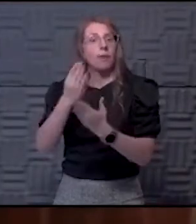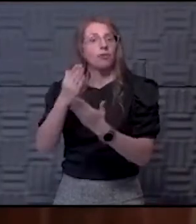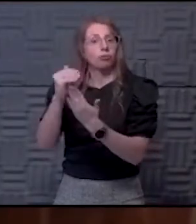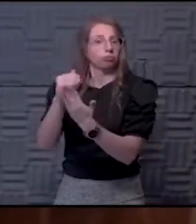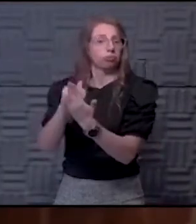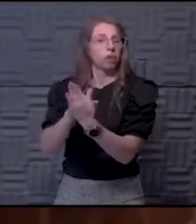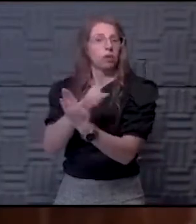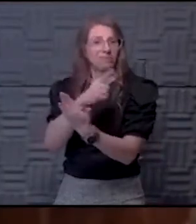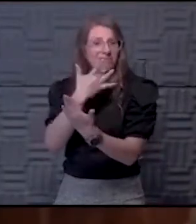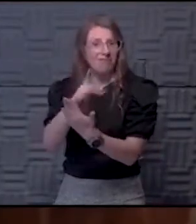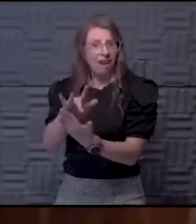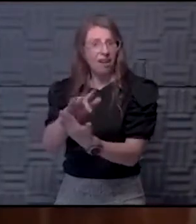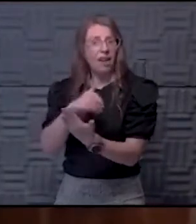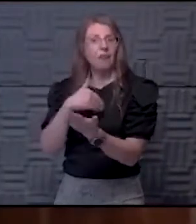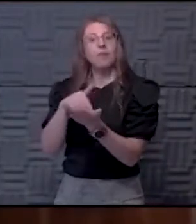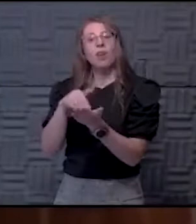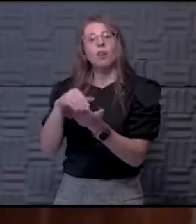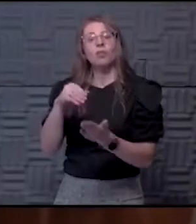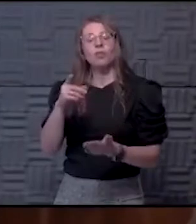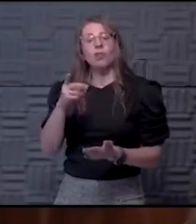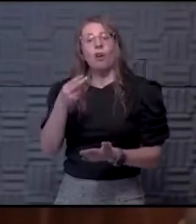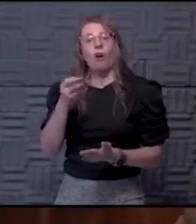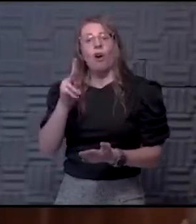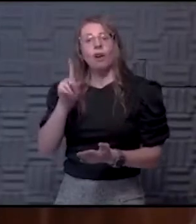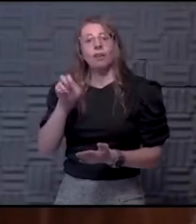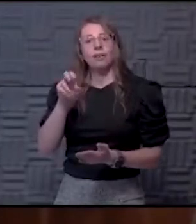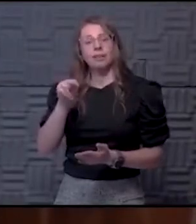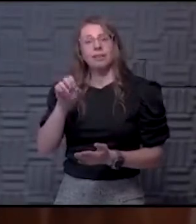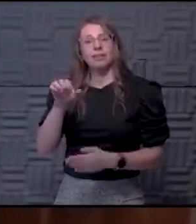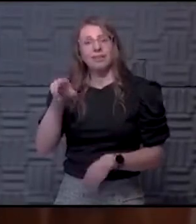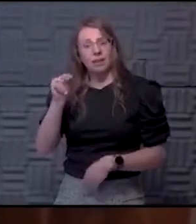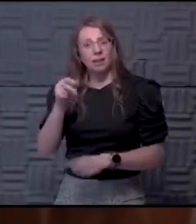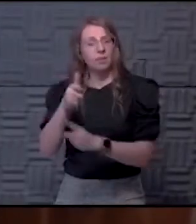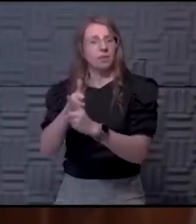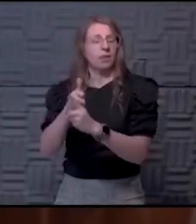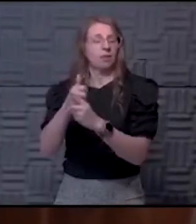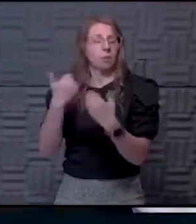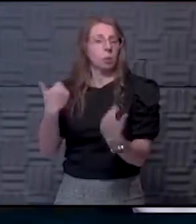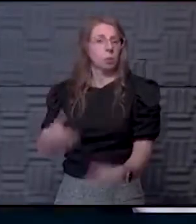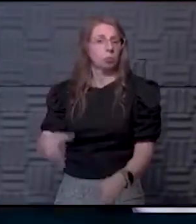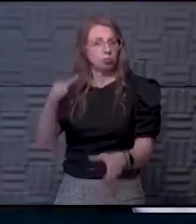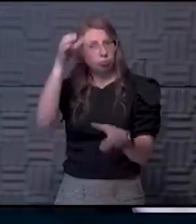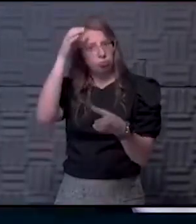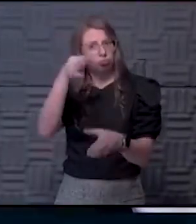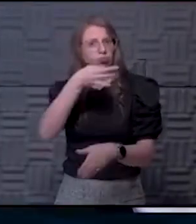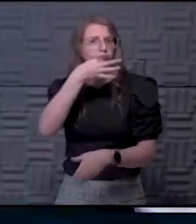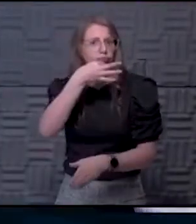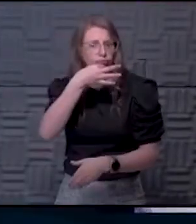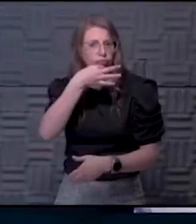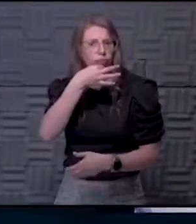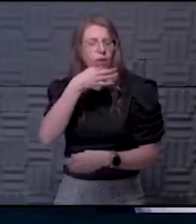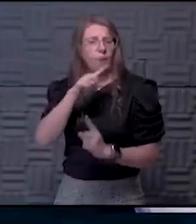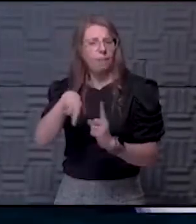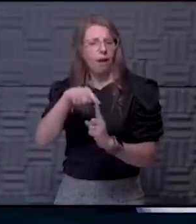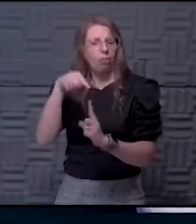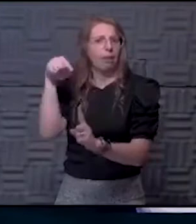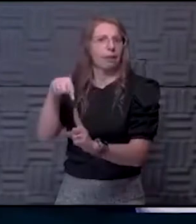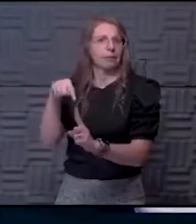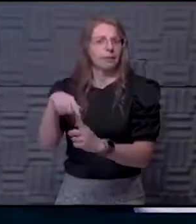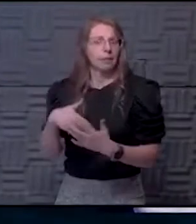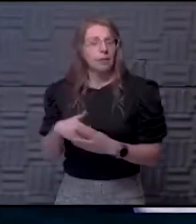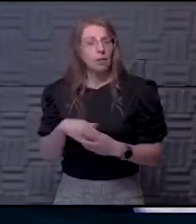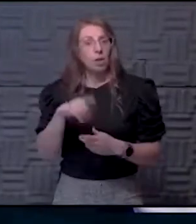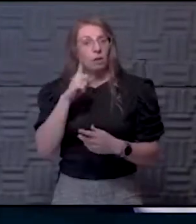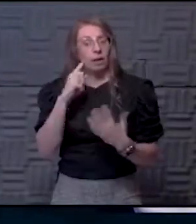all are lucky. You've got Dr. Hawkinson. He is a fount of information, an expert in this. Do you think as a